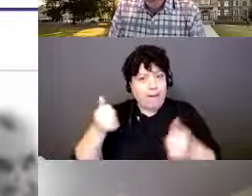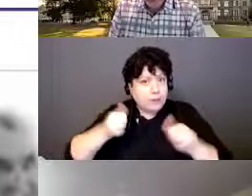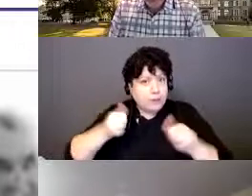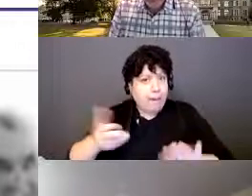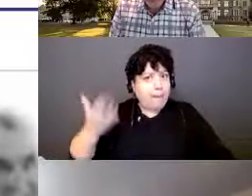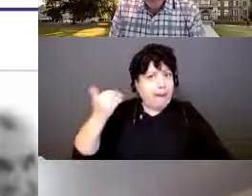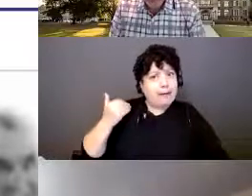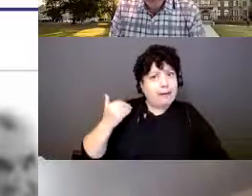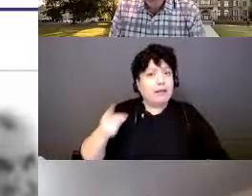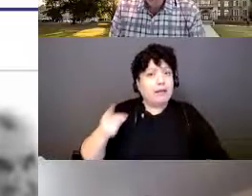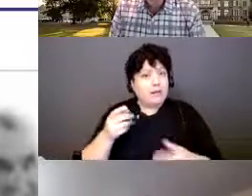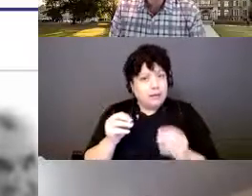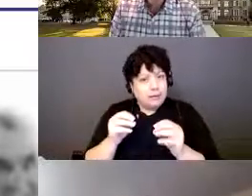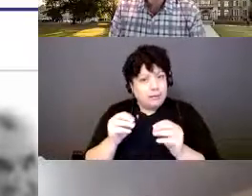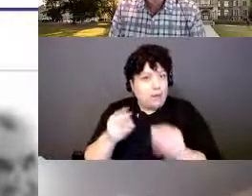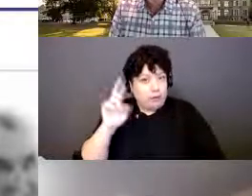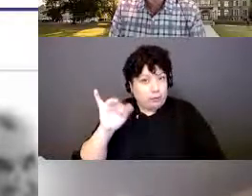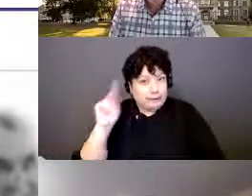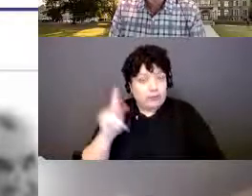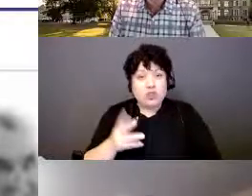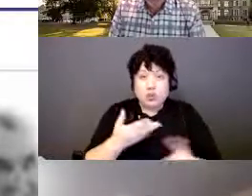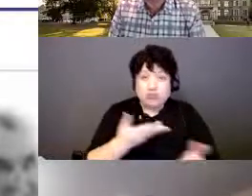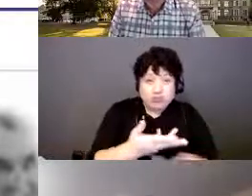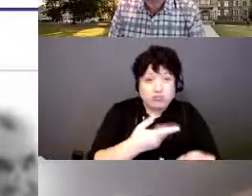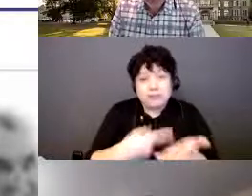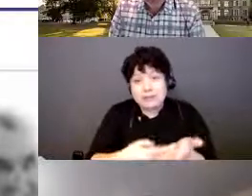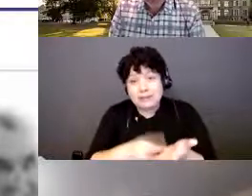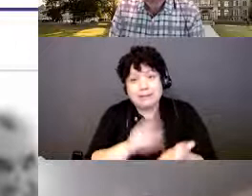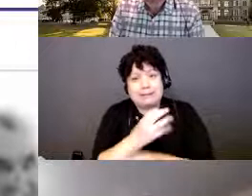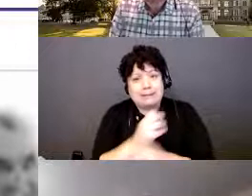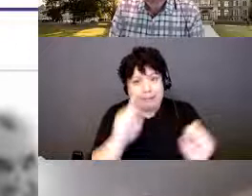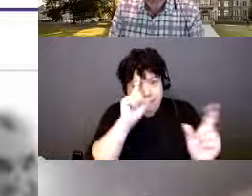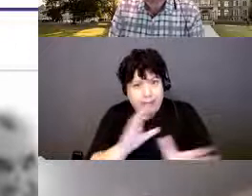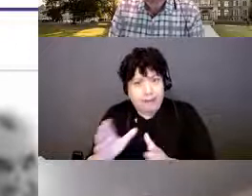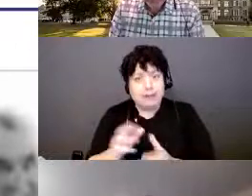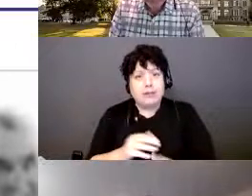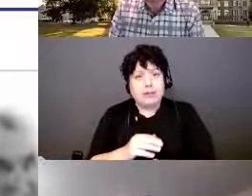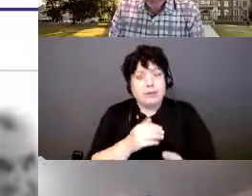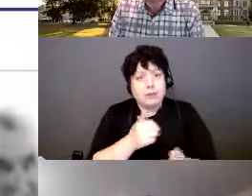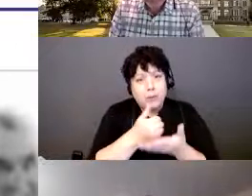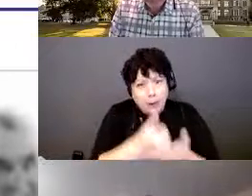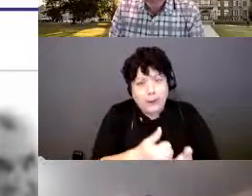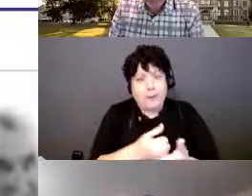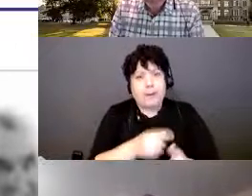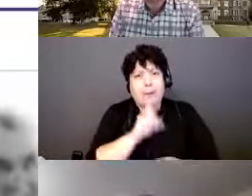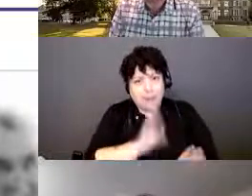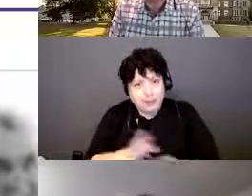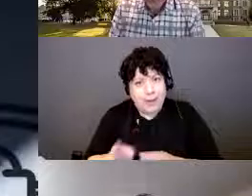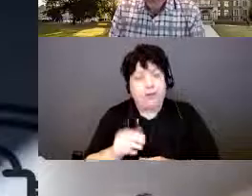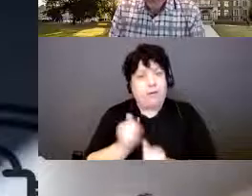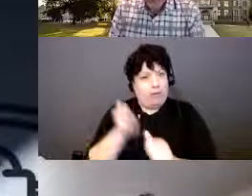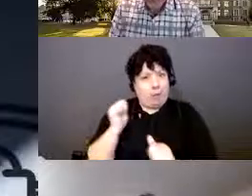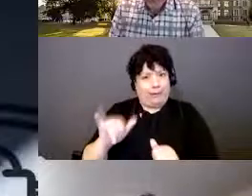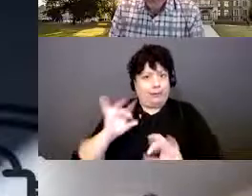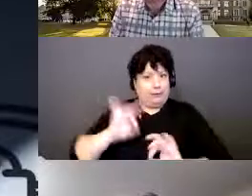ensure people's safety and develop plans and support them to ensure that these horrific events don't happen. And then